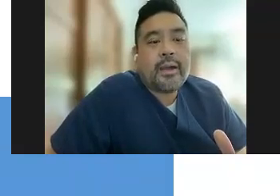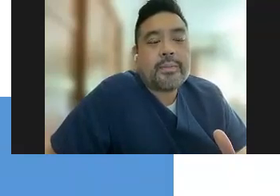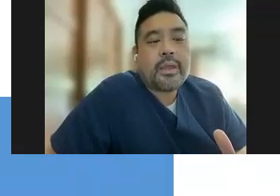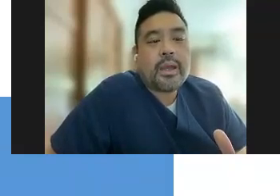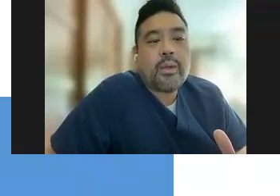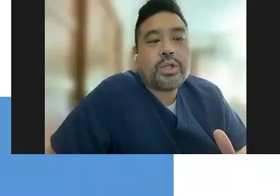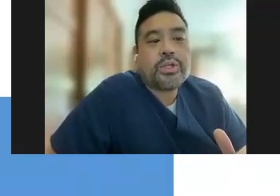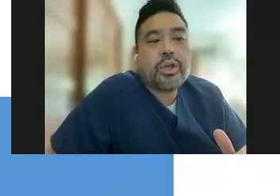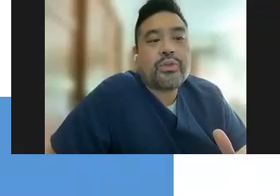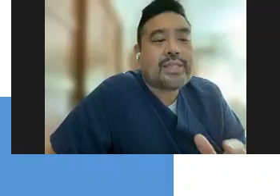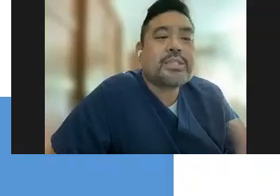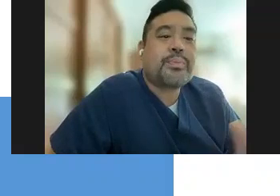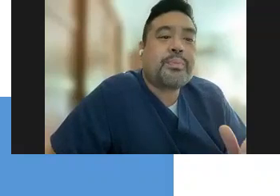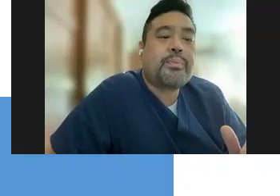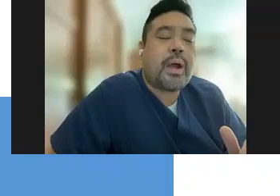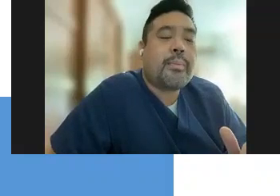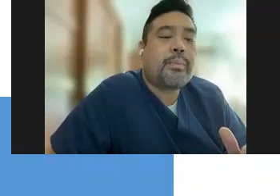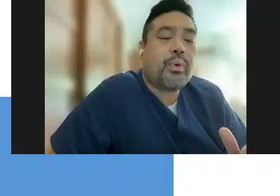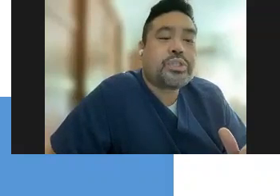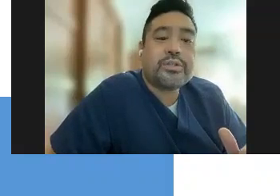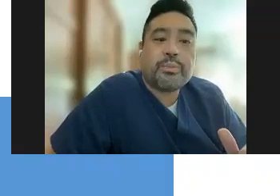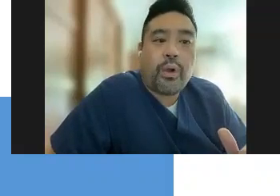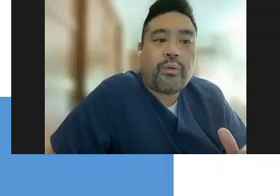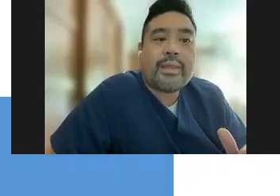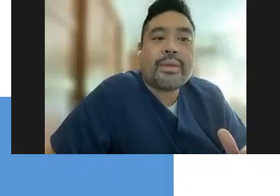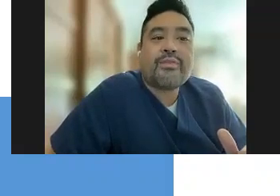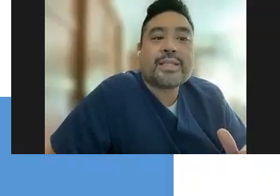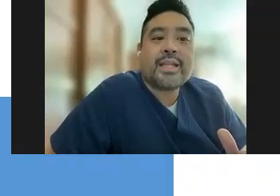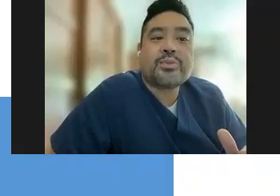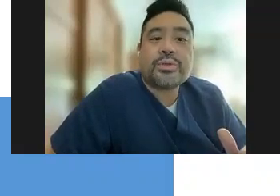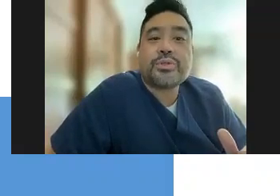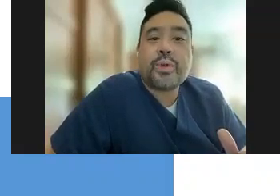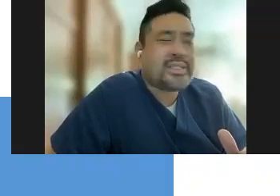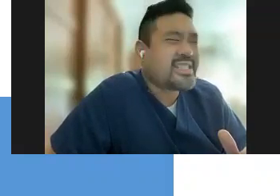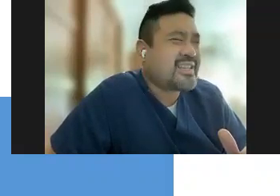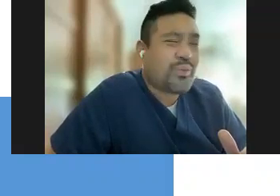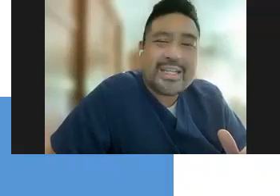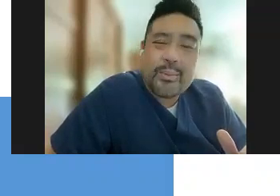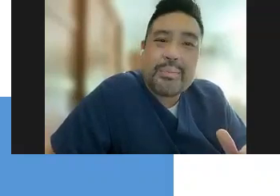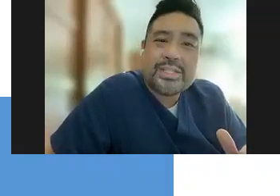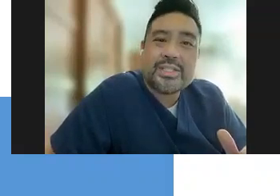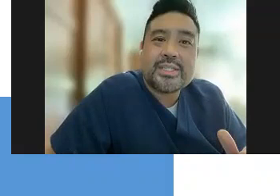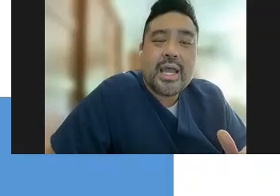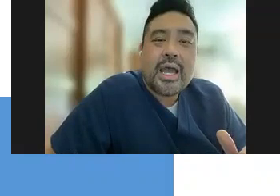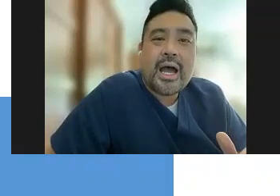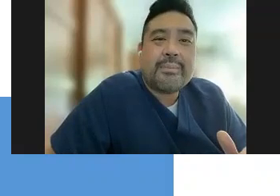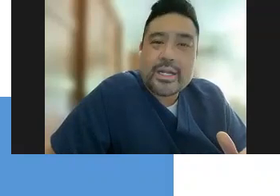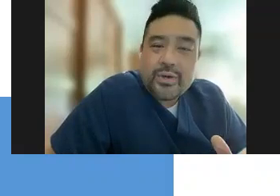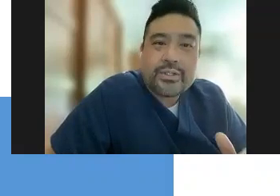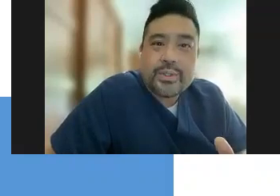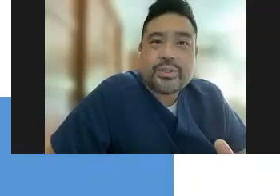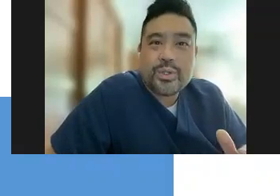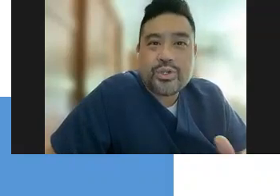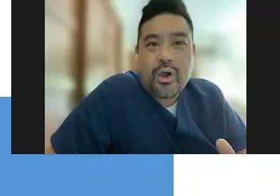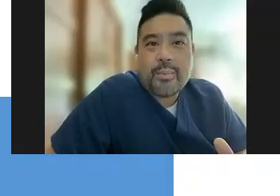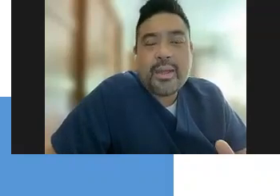And I want you to know this last portion here is important, right? That being vaccinated is a personal choice. That's what I tell my patients is, I'm not trying